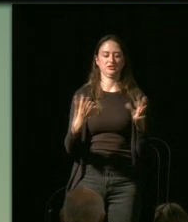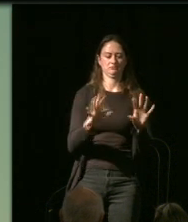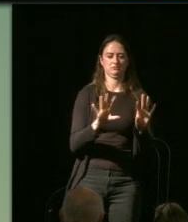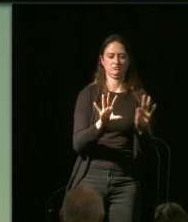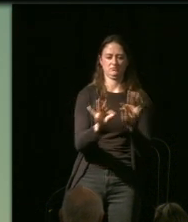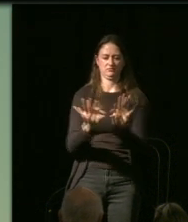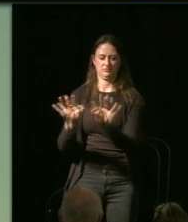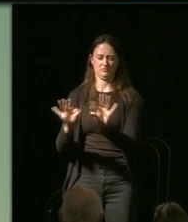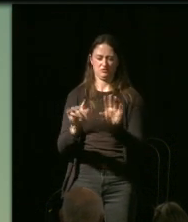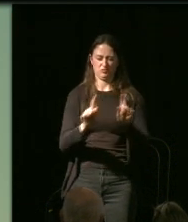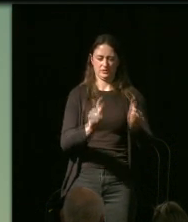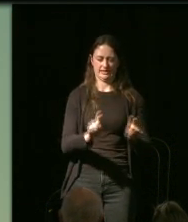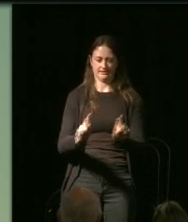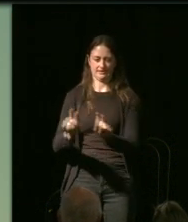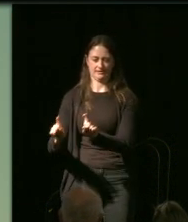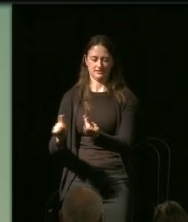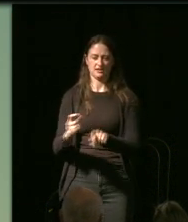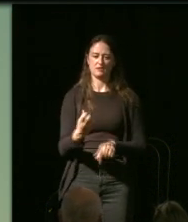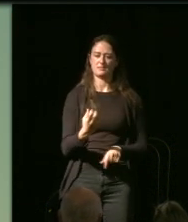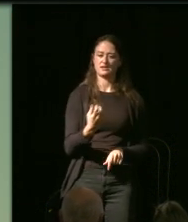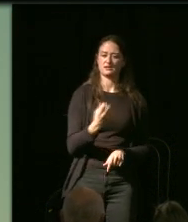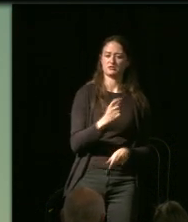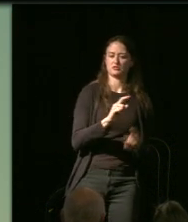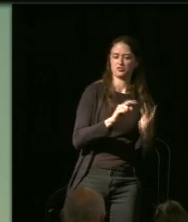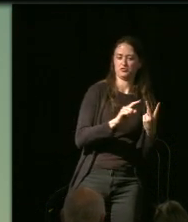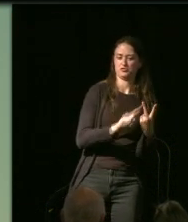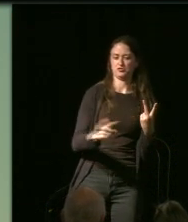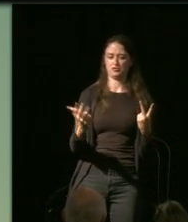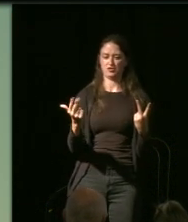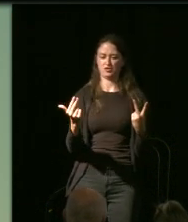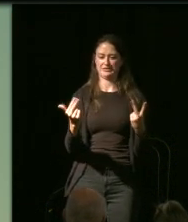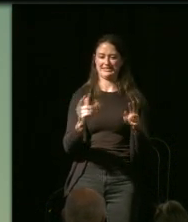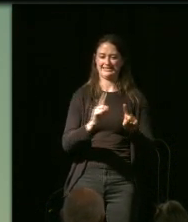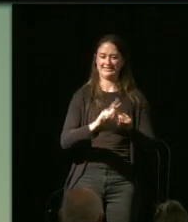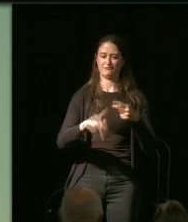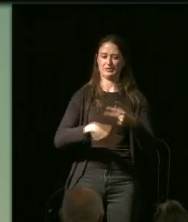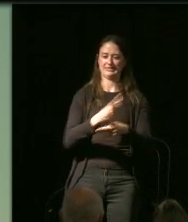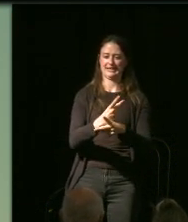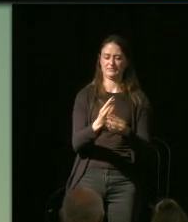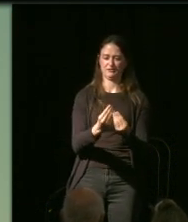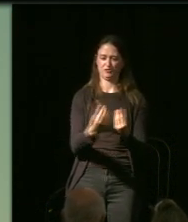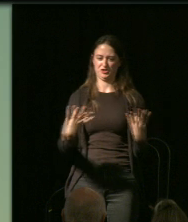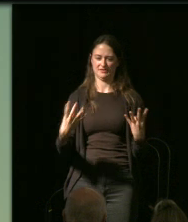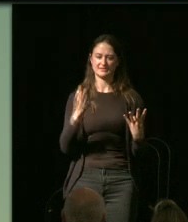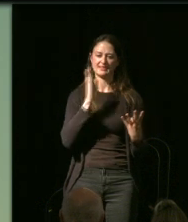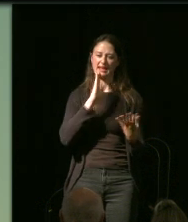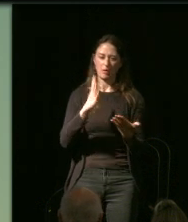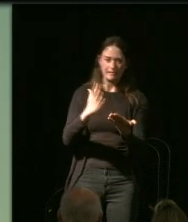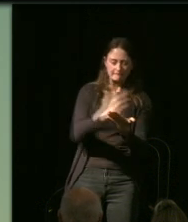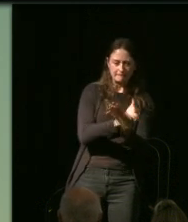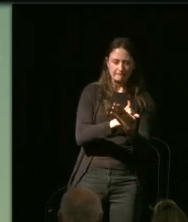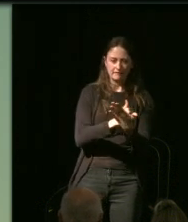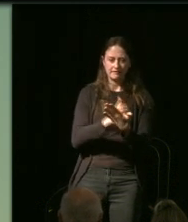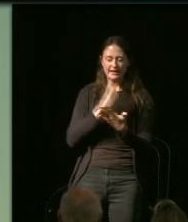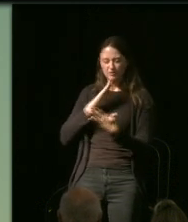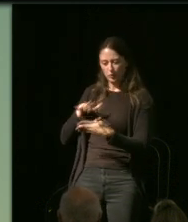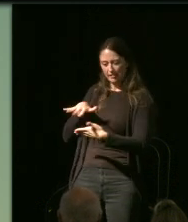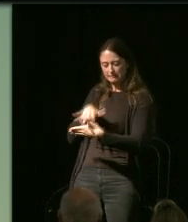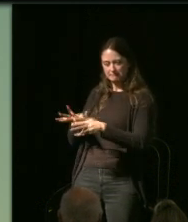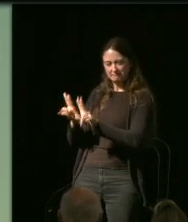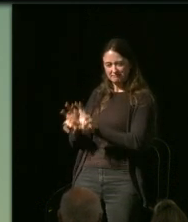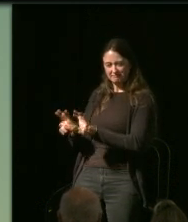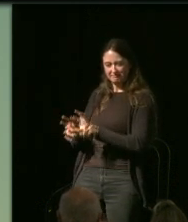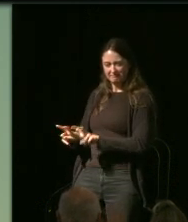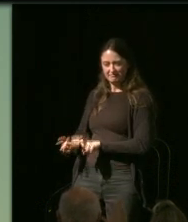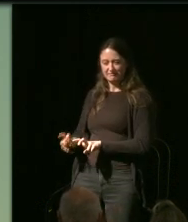syndrome. This would be billed through your health insurance, and typically we get results in about 4 to 6 weeks. Another kind of genetic test you